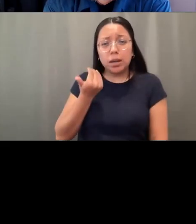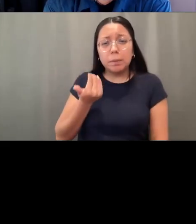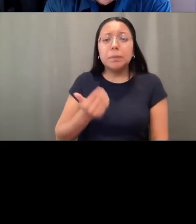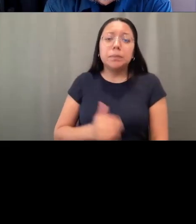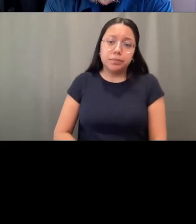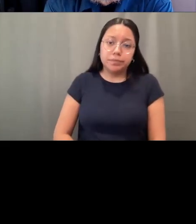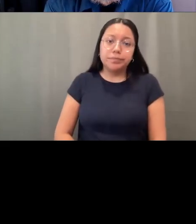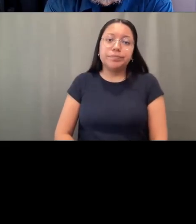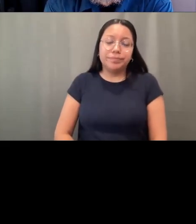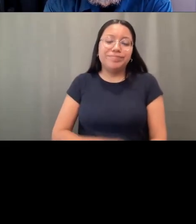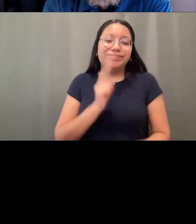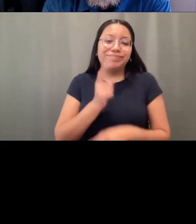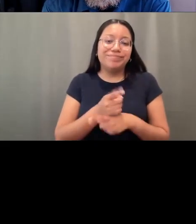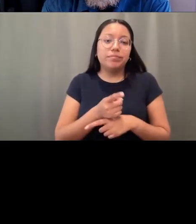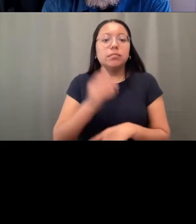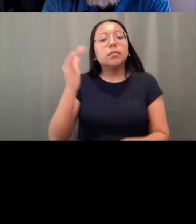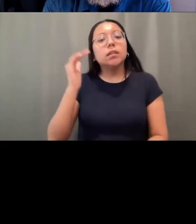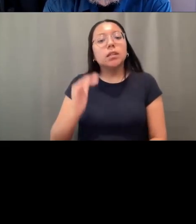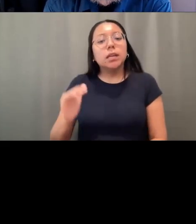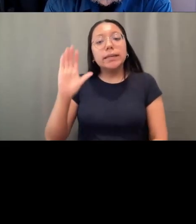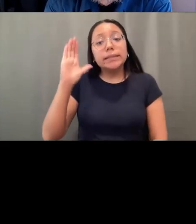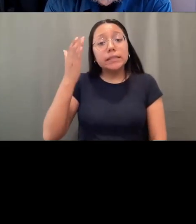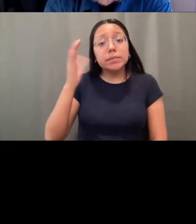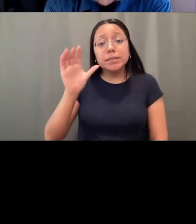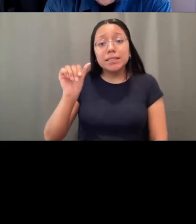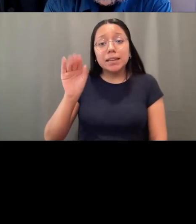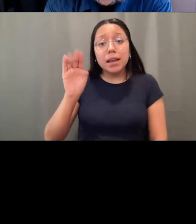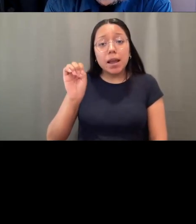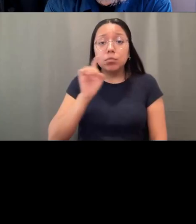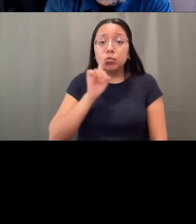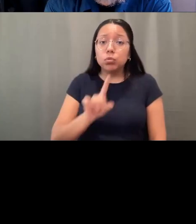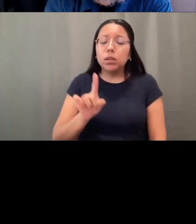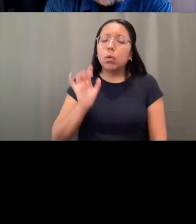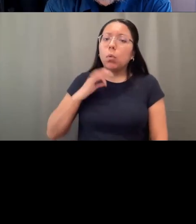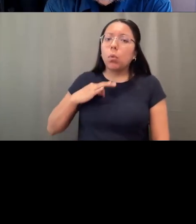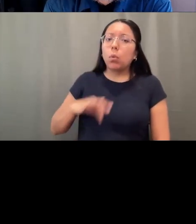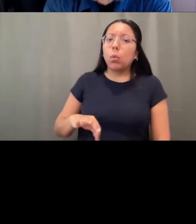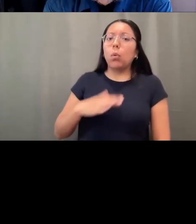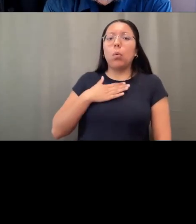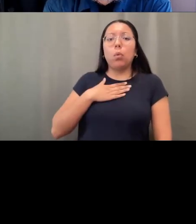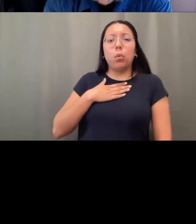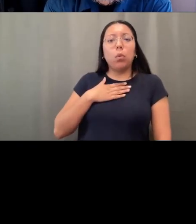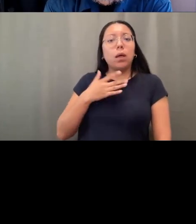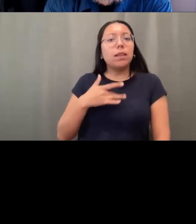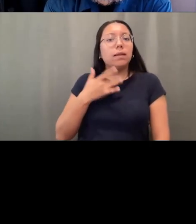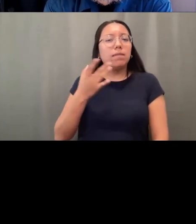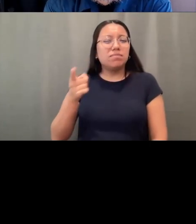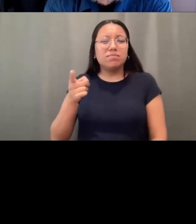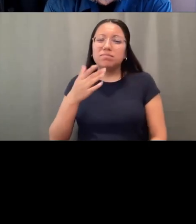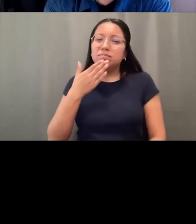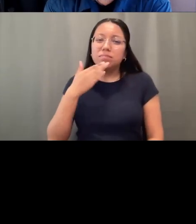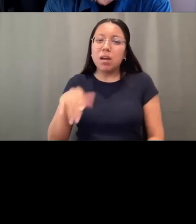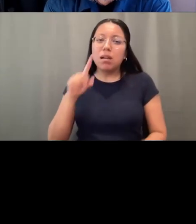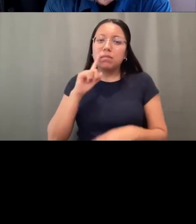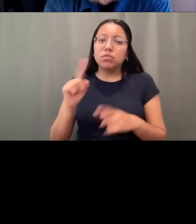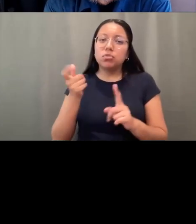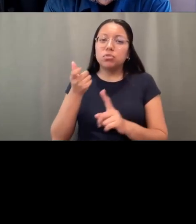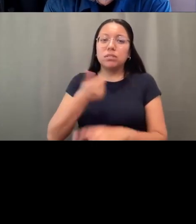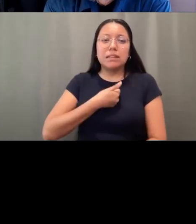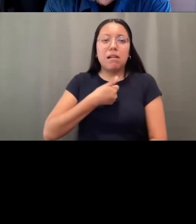It seems like Cabe could have really benefited from hearing that they weren't bad for self-harming and that the adults were going to get